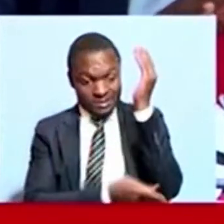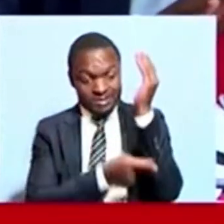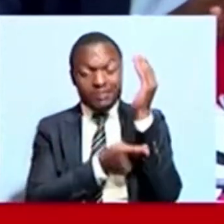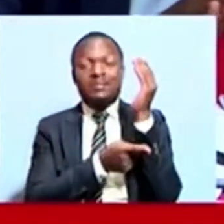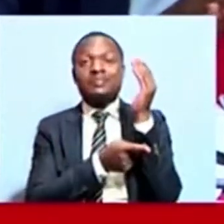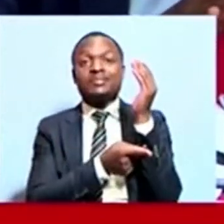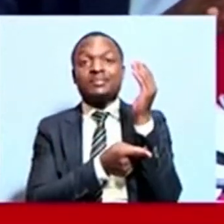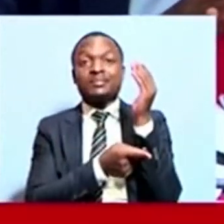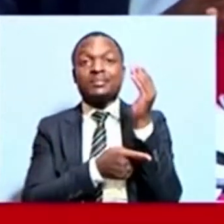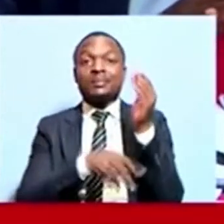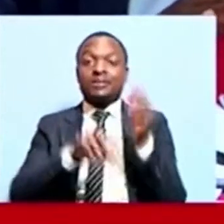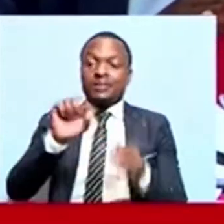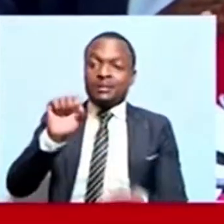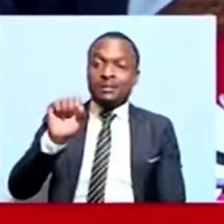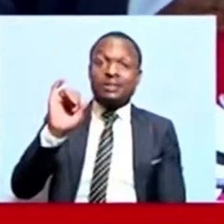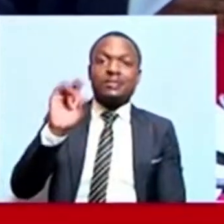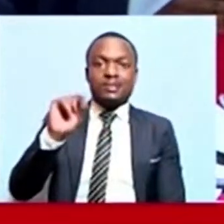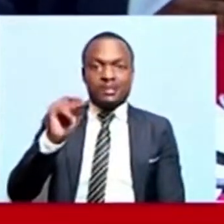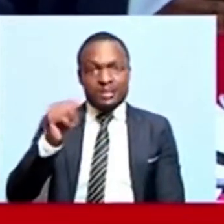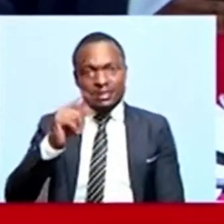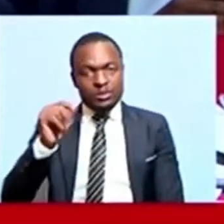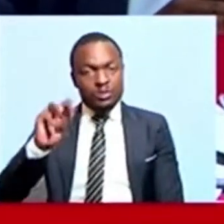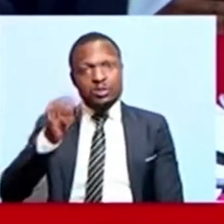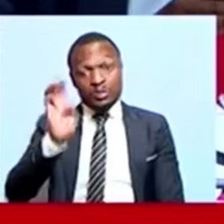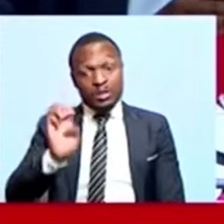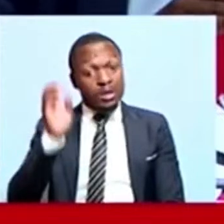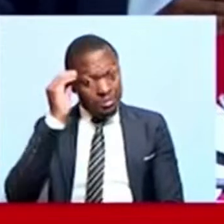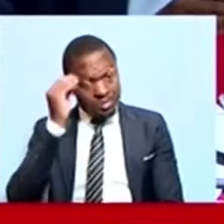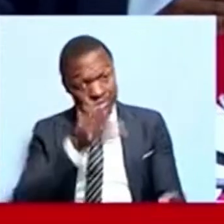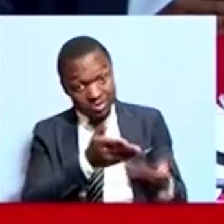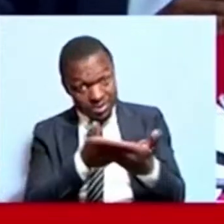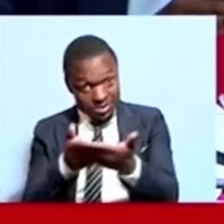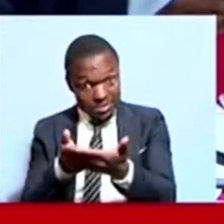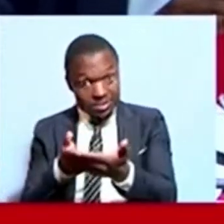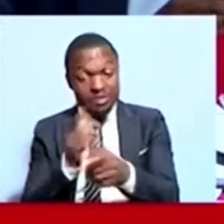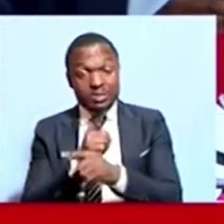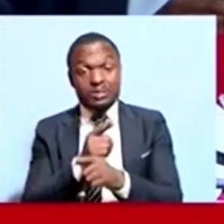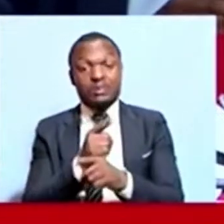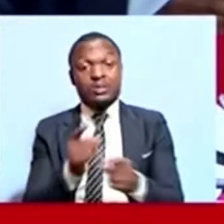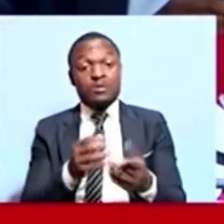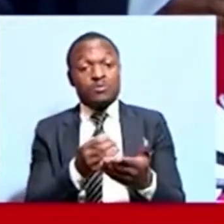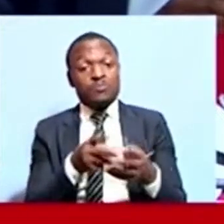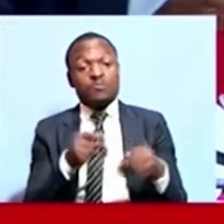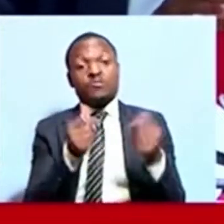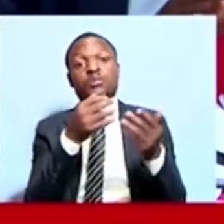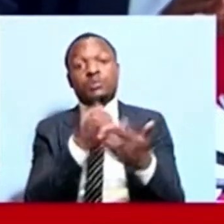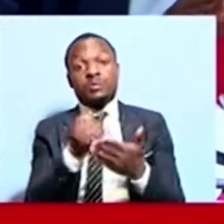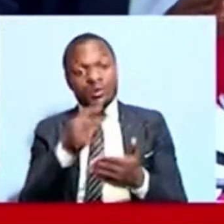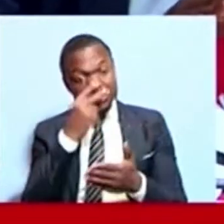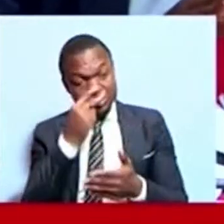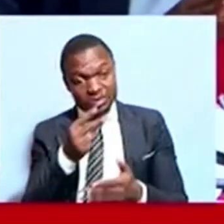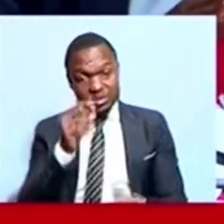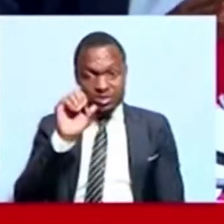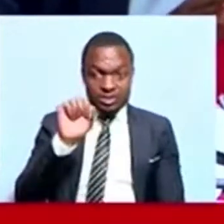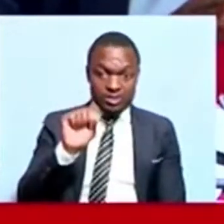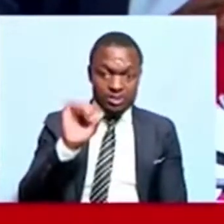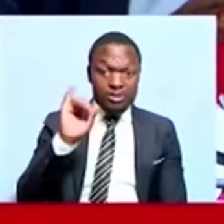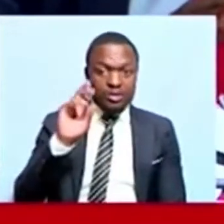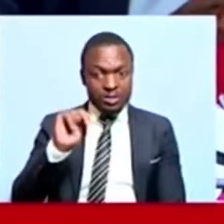of Sinazongwe. We know these were just few issues that we have seen from Sinazongwe under